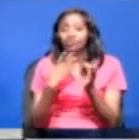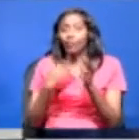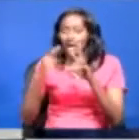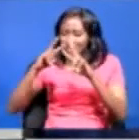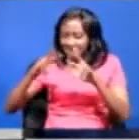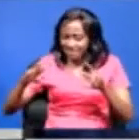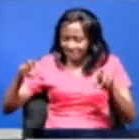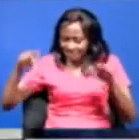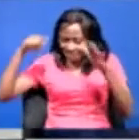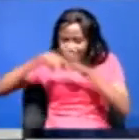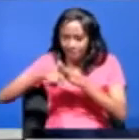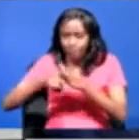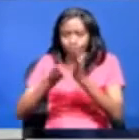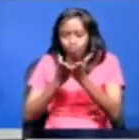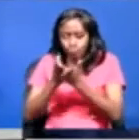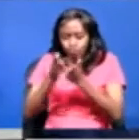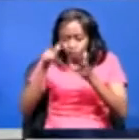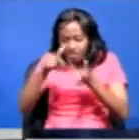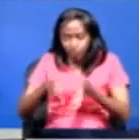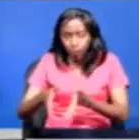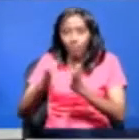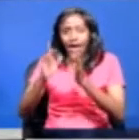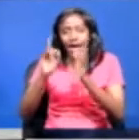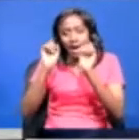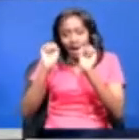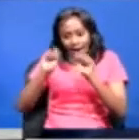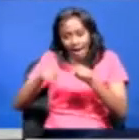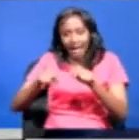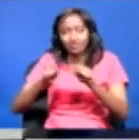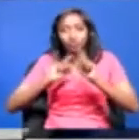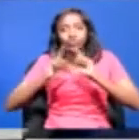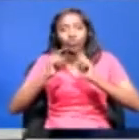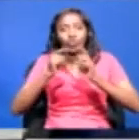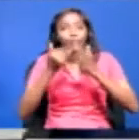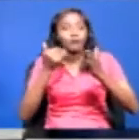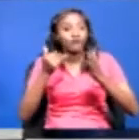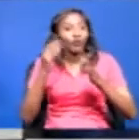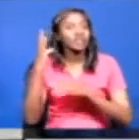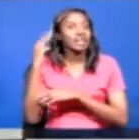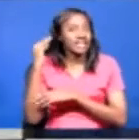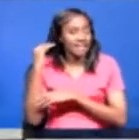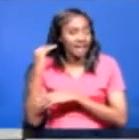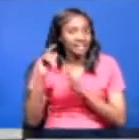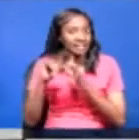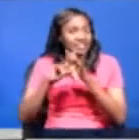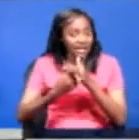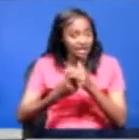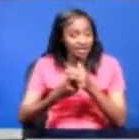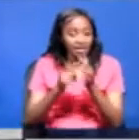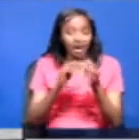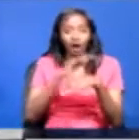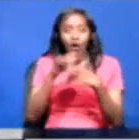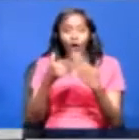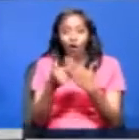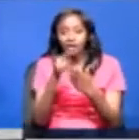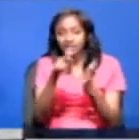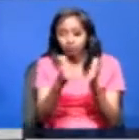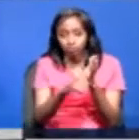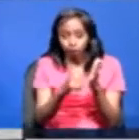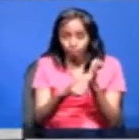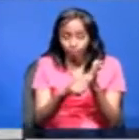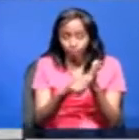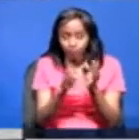particular way, I have an opportunity to do that before the hearing starts, so that once all those issues are sorted out, we minimize